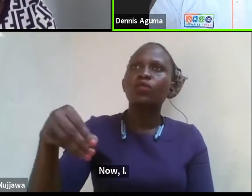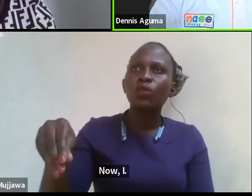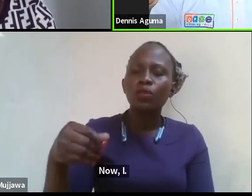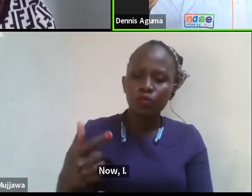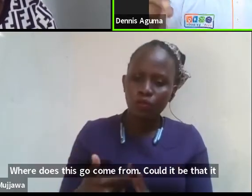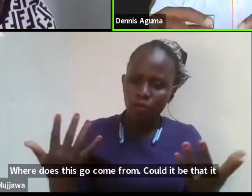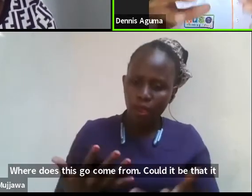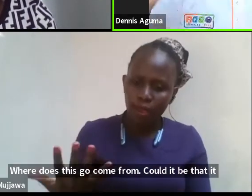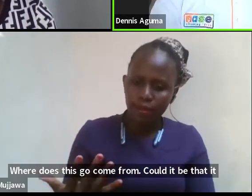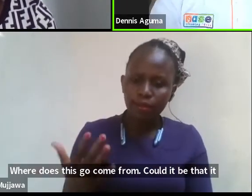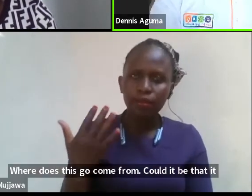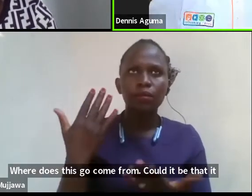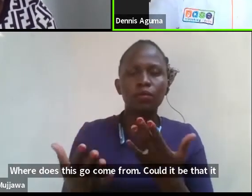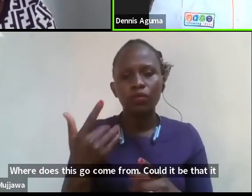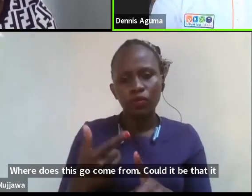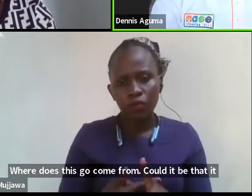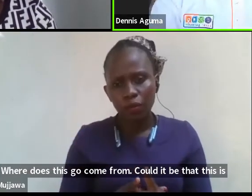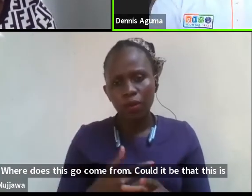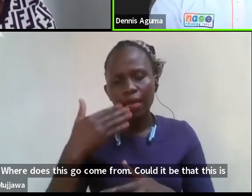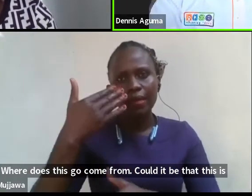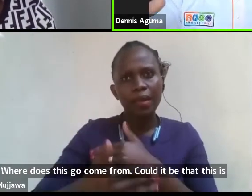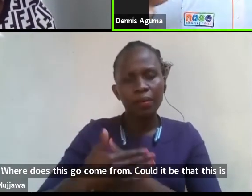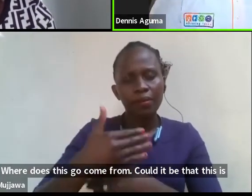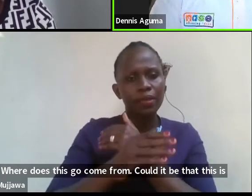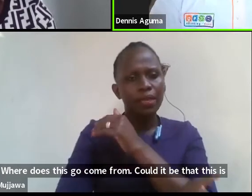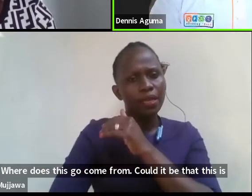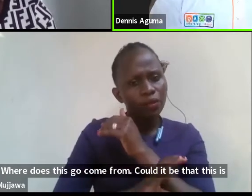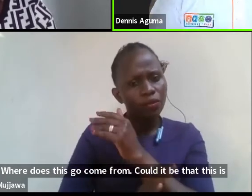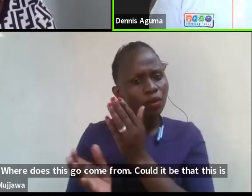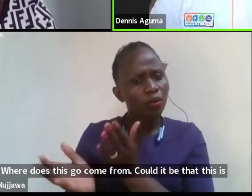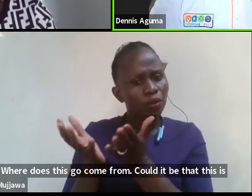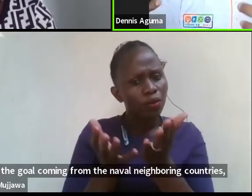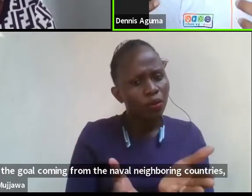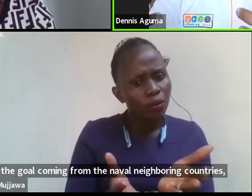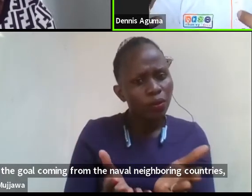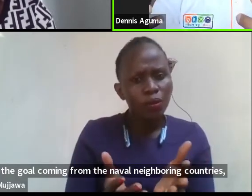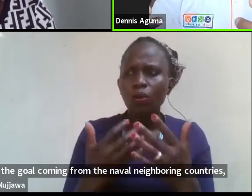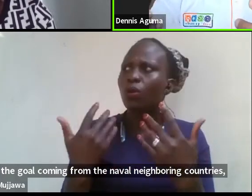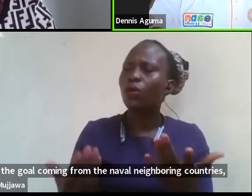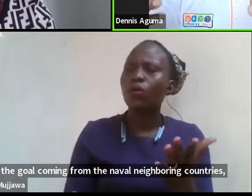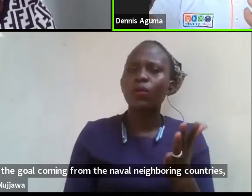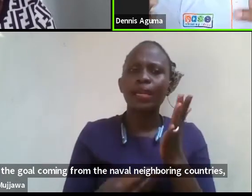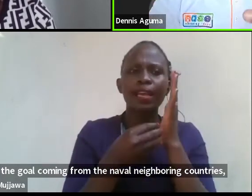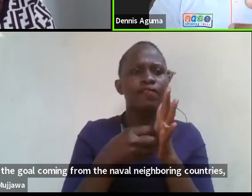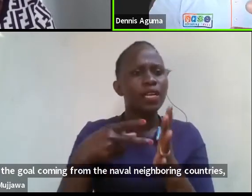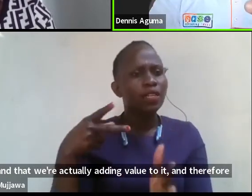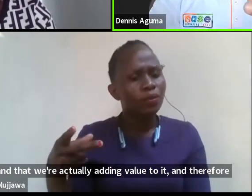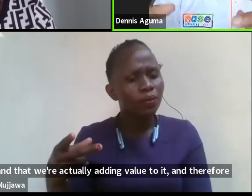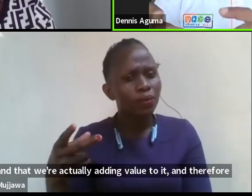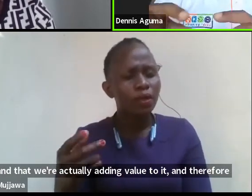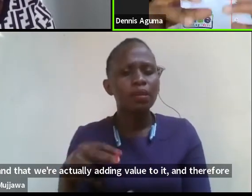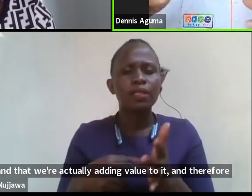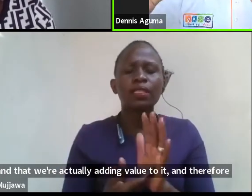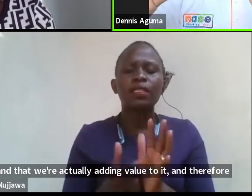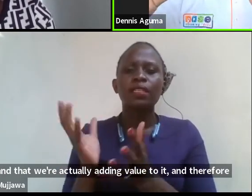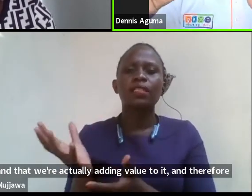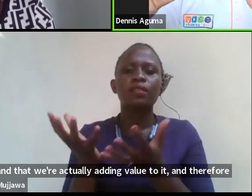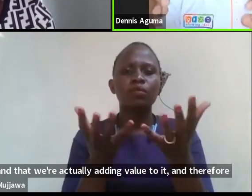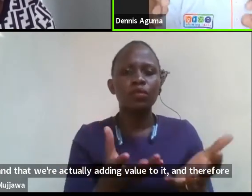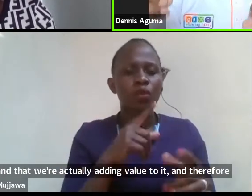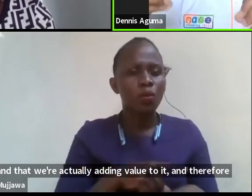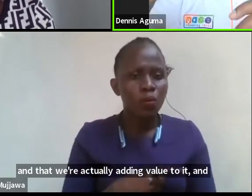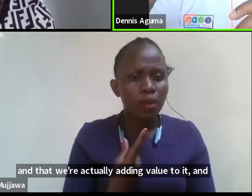this is the gold coming from the neighboring countries, and that we're actually adding value to it and therefore exporting? And when the statistics are